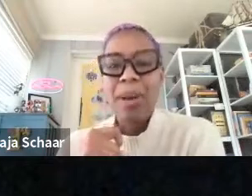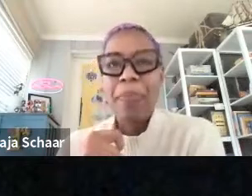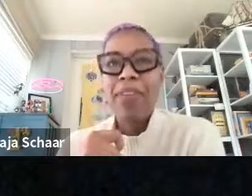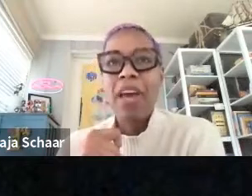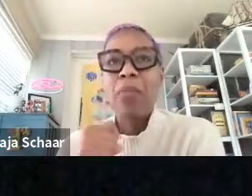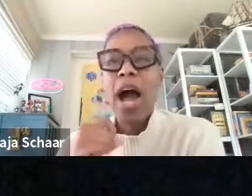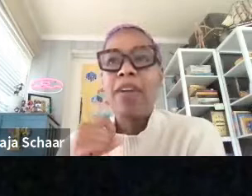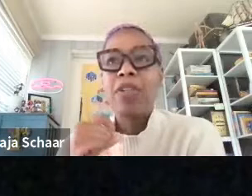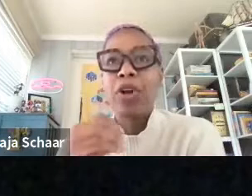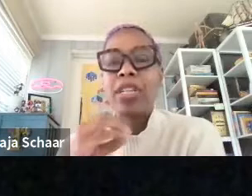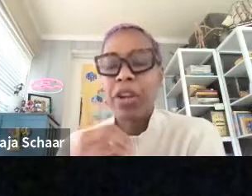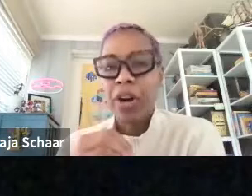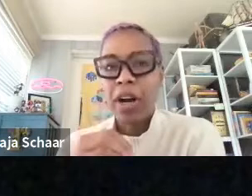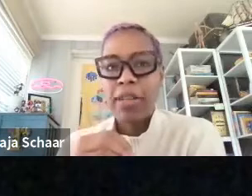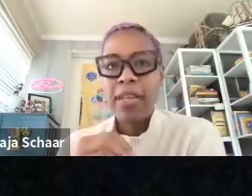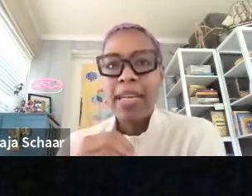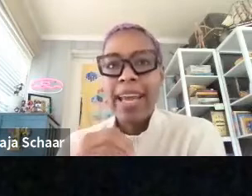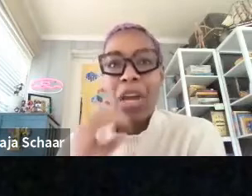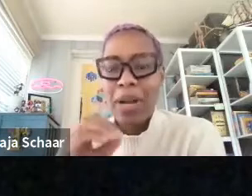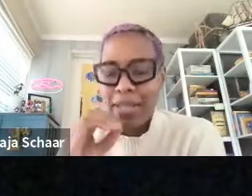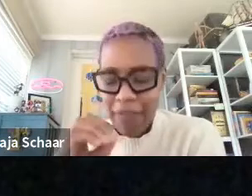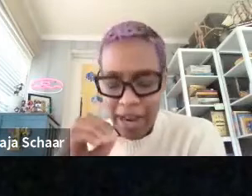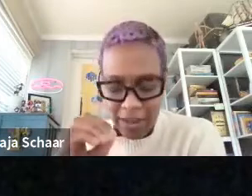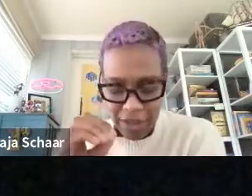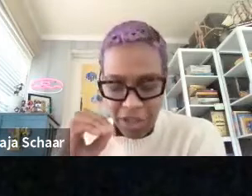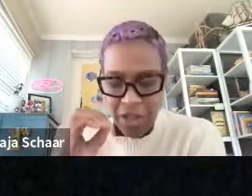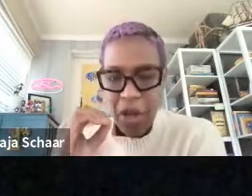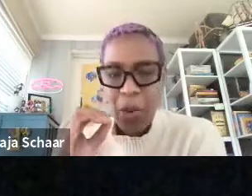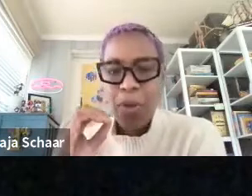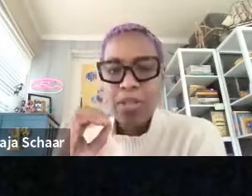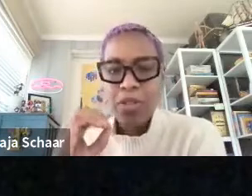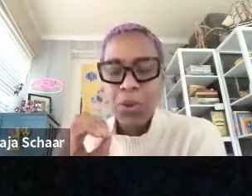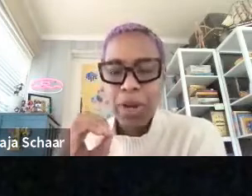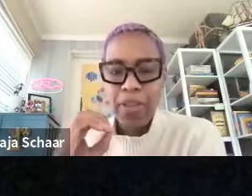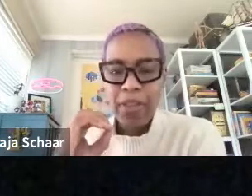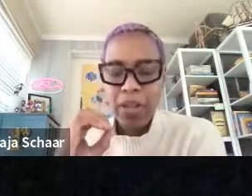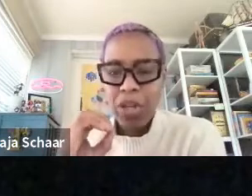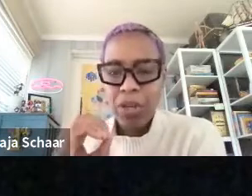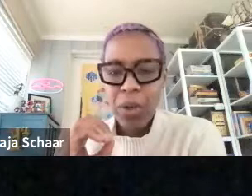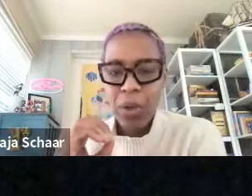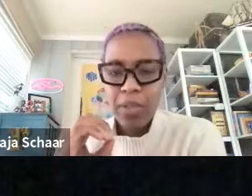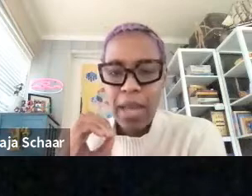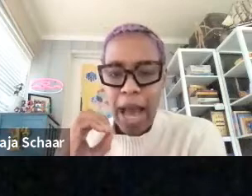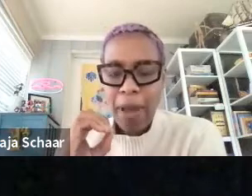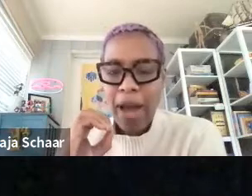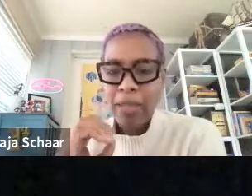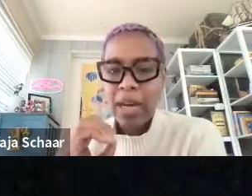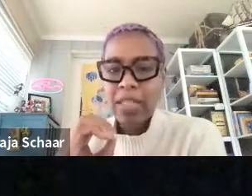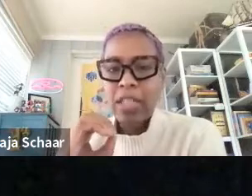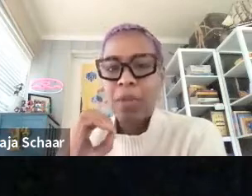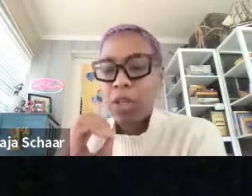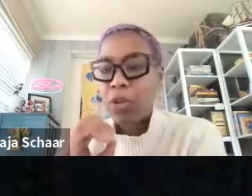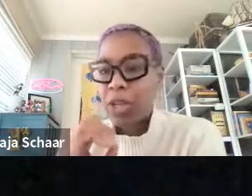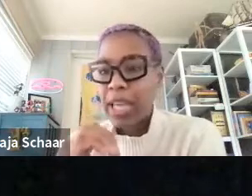And something that I learned later on in going to sci-fi conventions was the story that Nichelle told about how